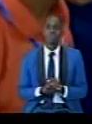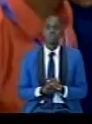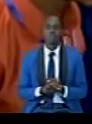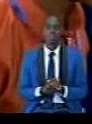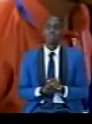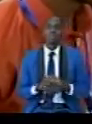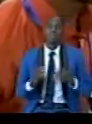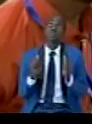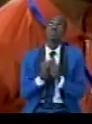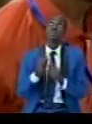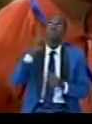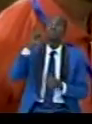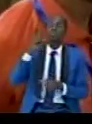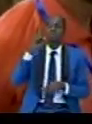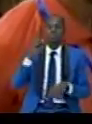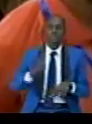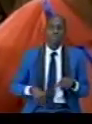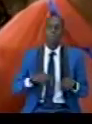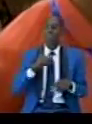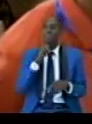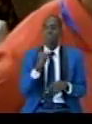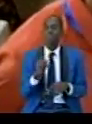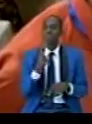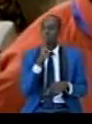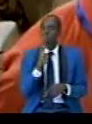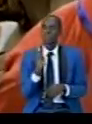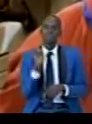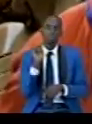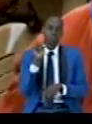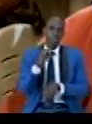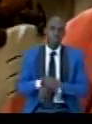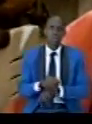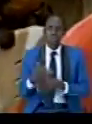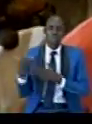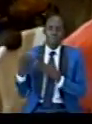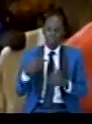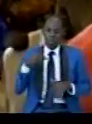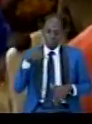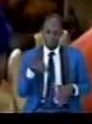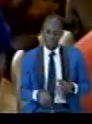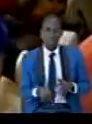With him, you cannot be submerged under the storm.